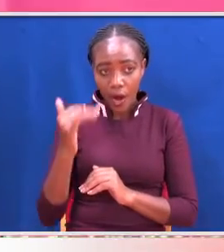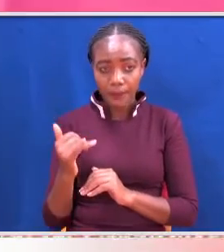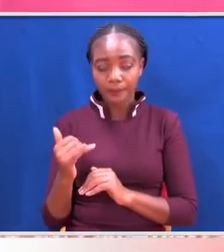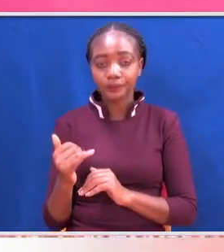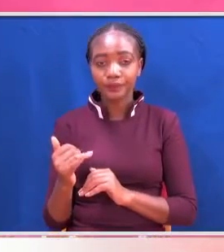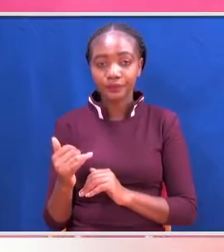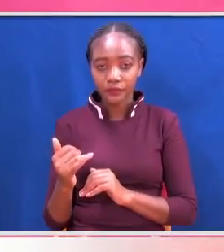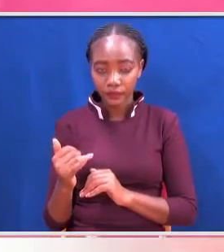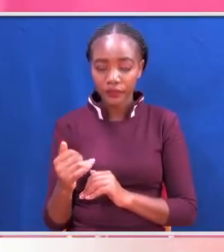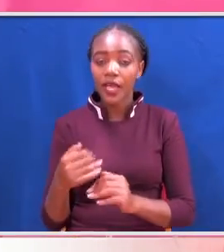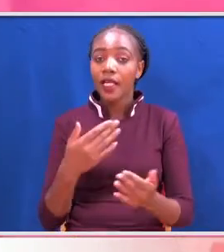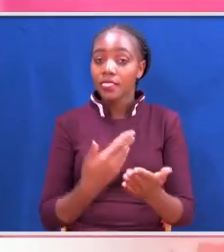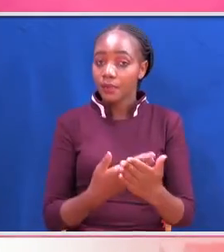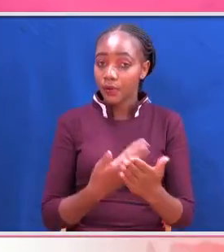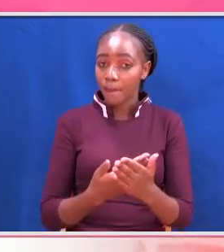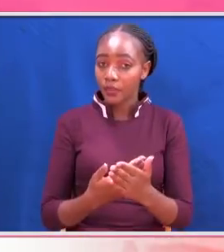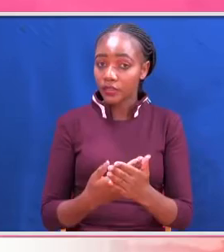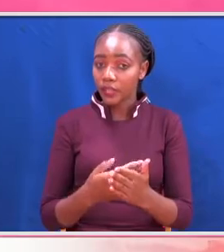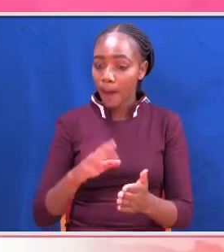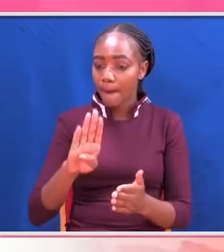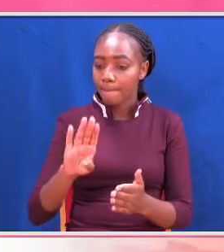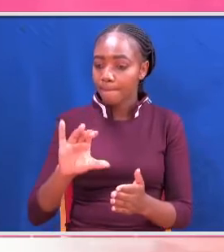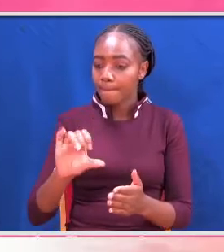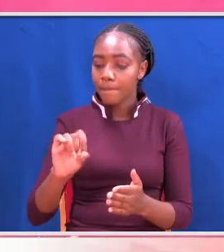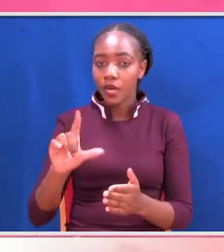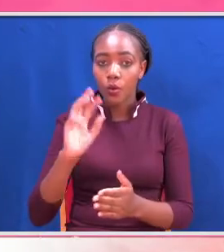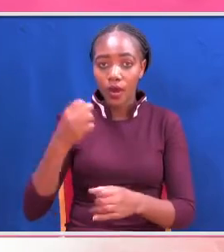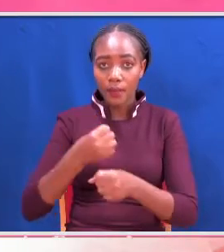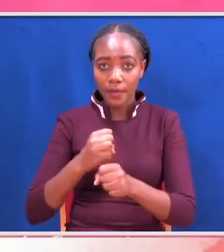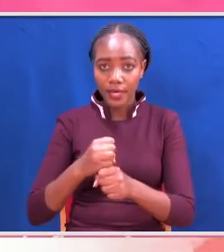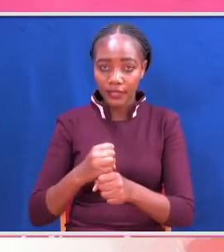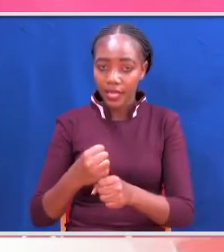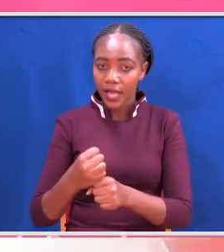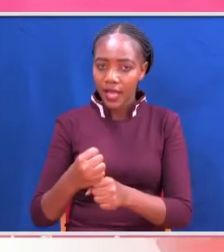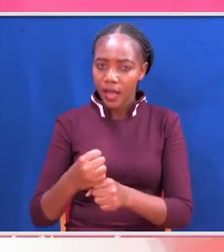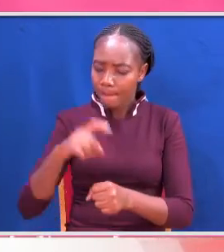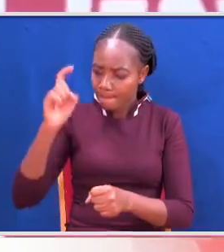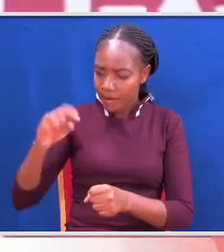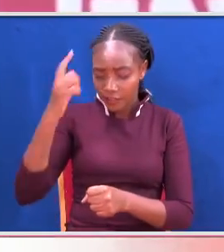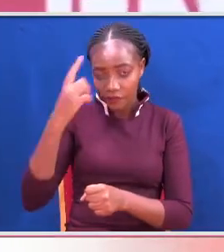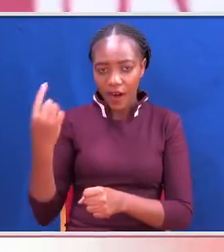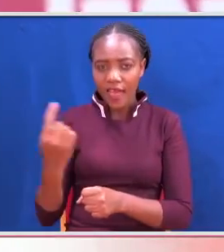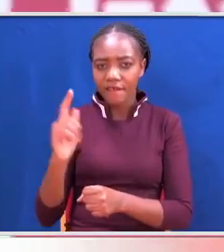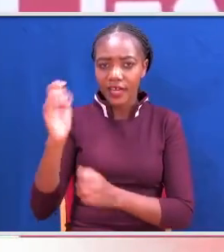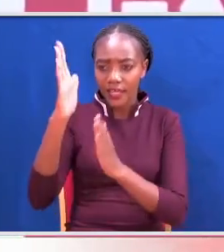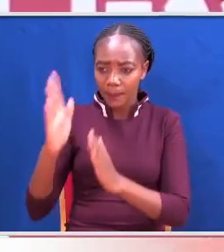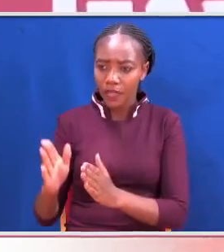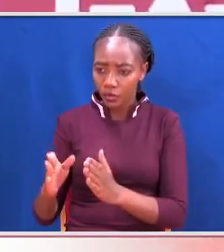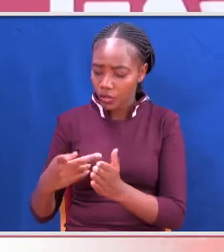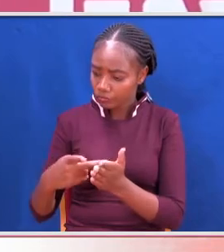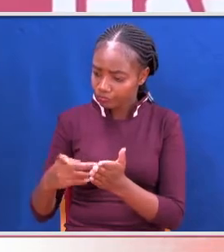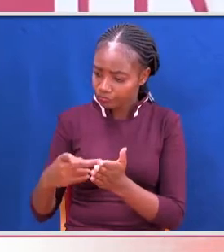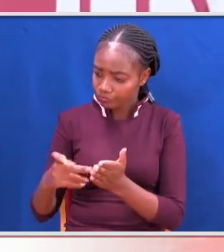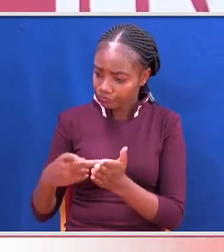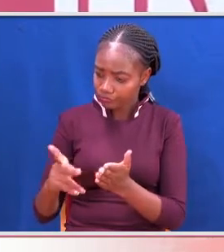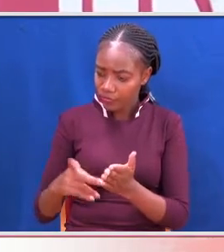employer. The proposed bill, which will make it mandatory for every Kenyan above the age of 18 to contribute, also seeks to compel employers